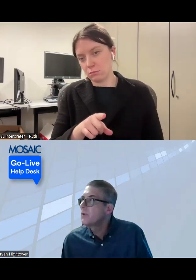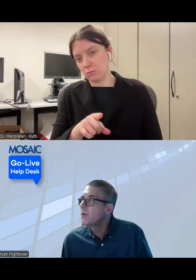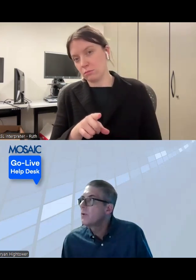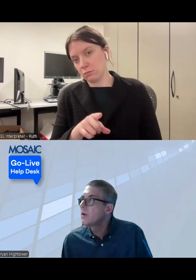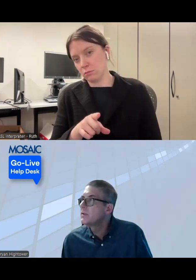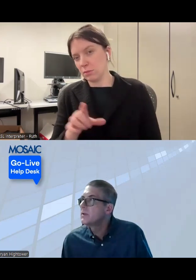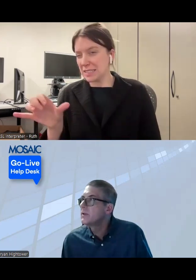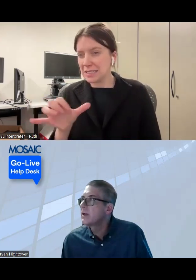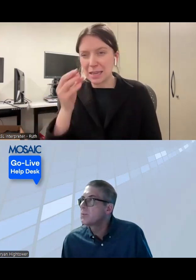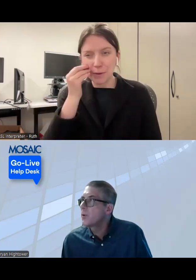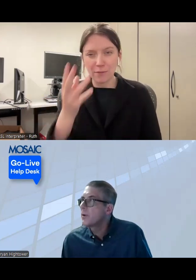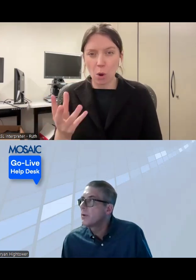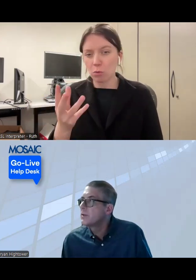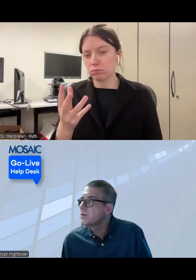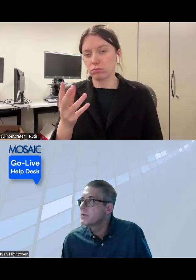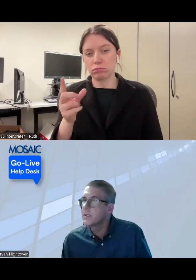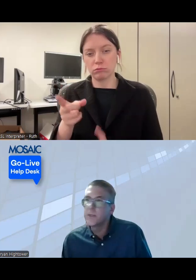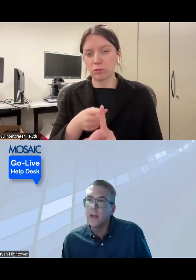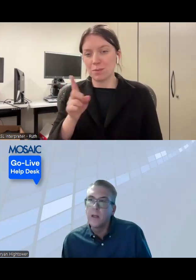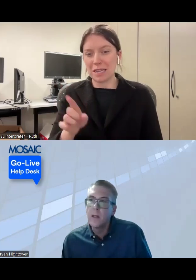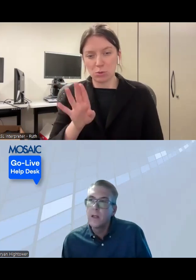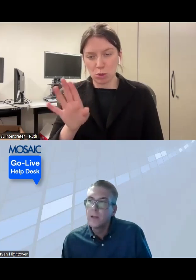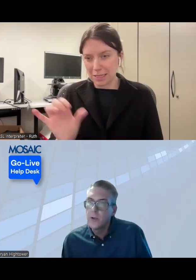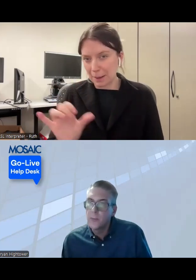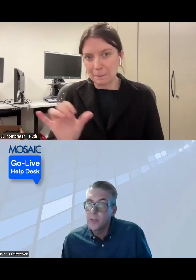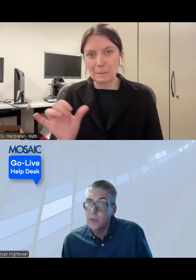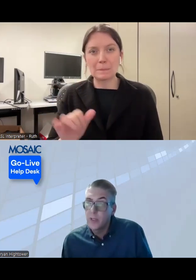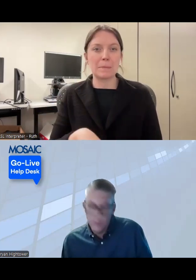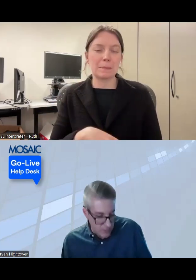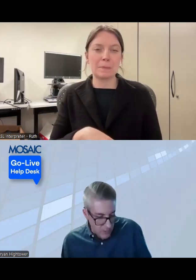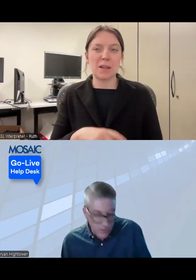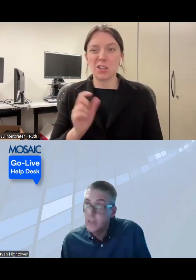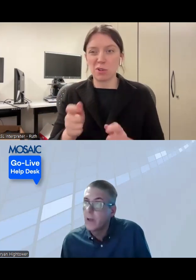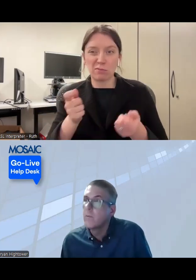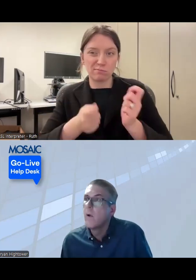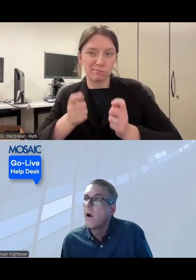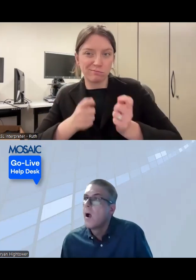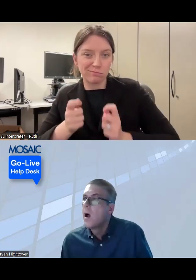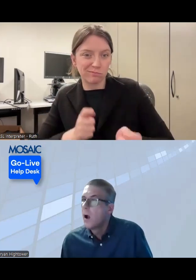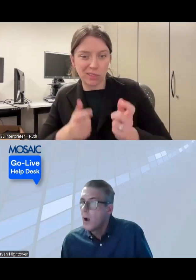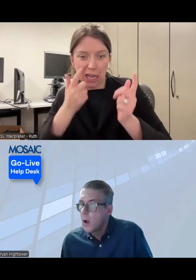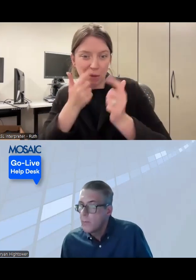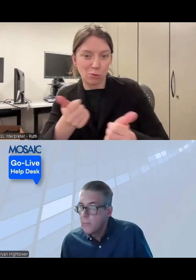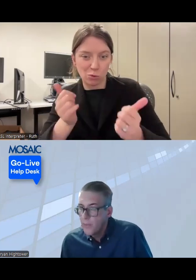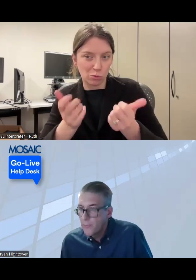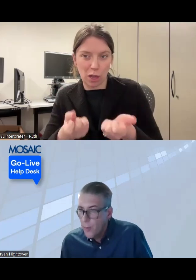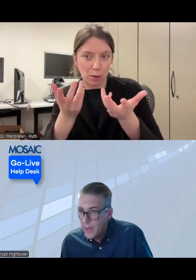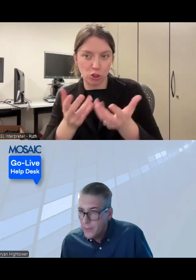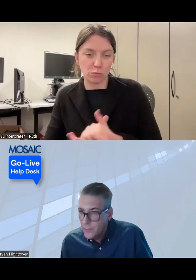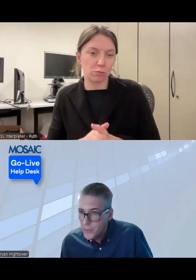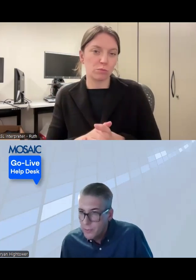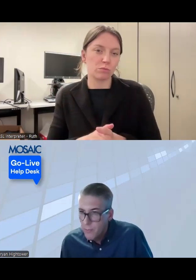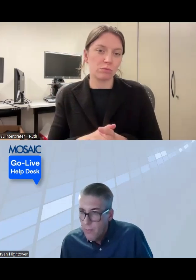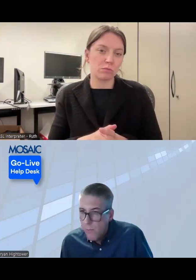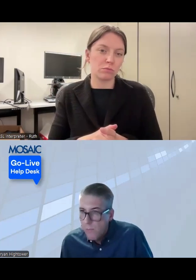Same info as in the dashboard. It's just in Excel, and you can manipulate it to your heart's content. The